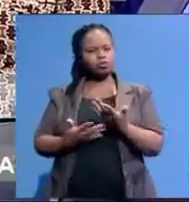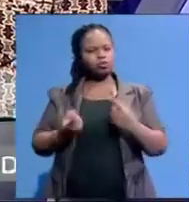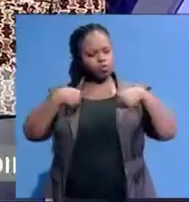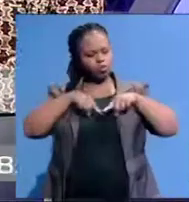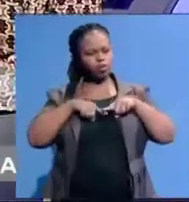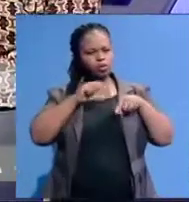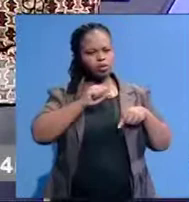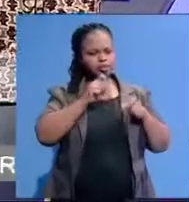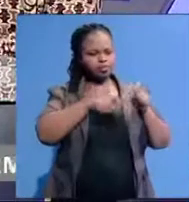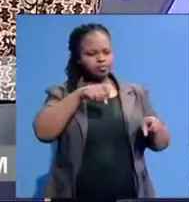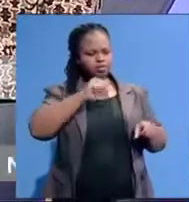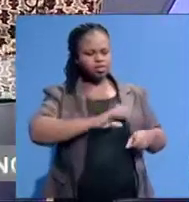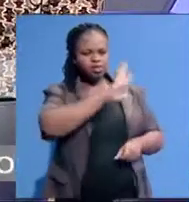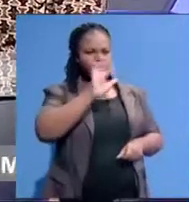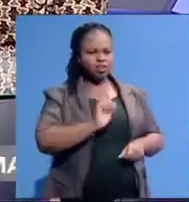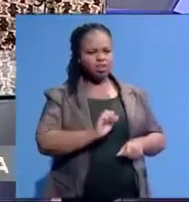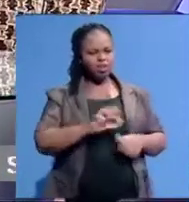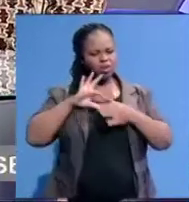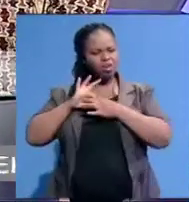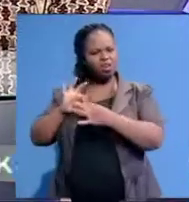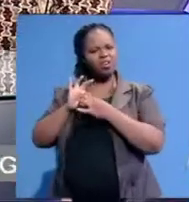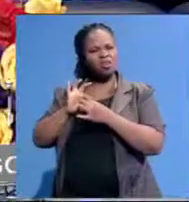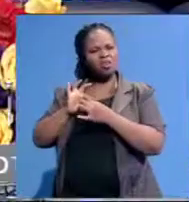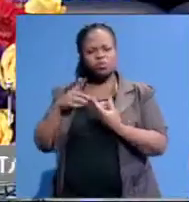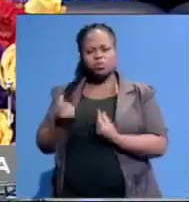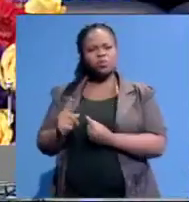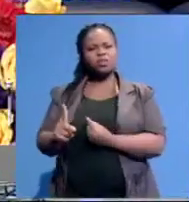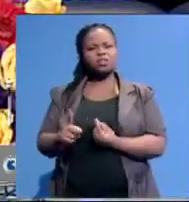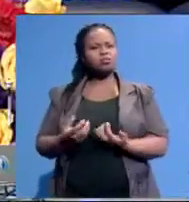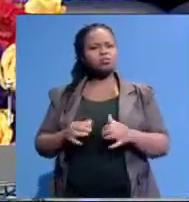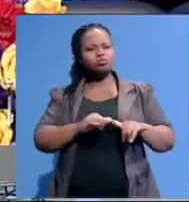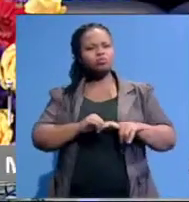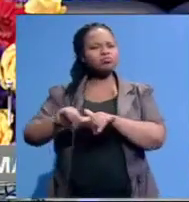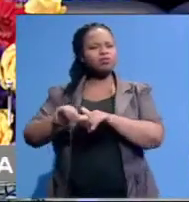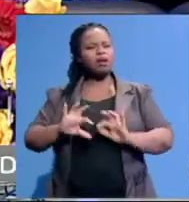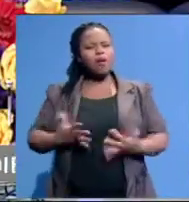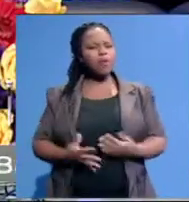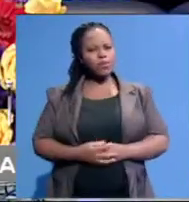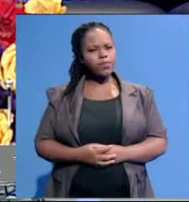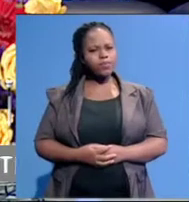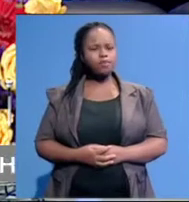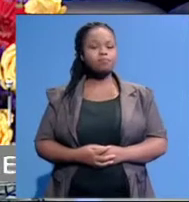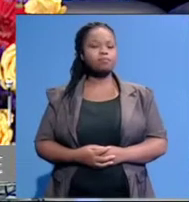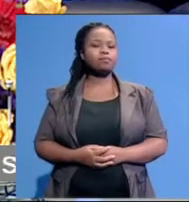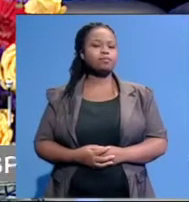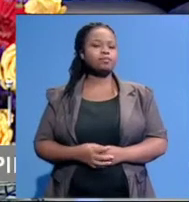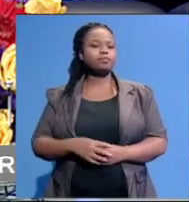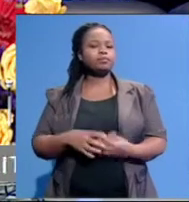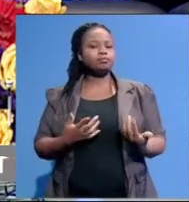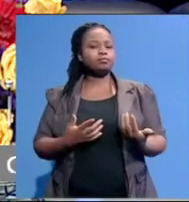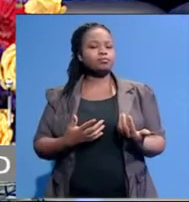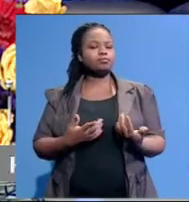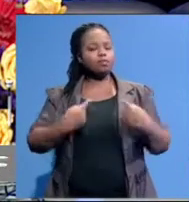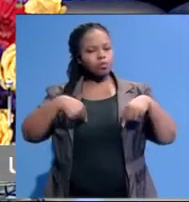Africans towards these countries, towards the rest of the continent? Well, we have a responsibility to make sure that South